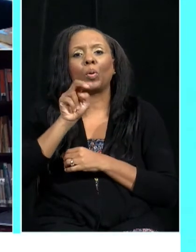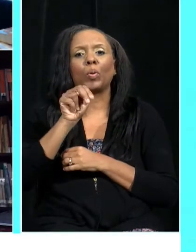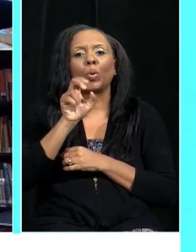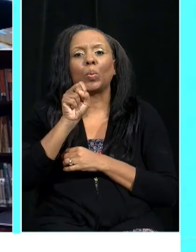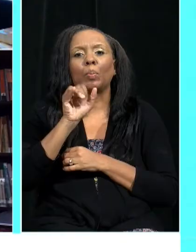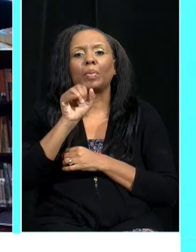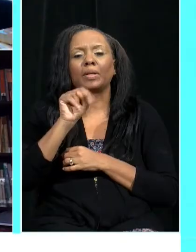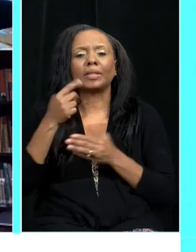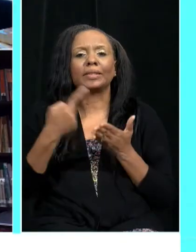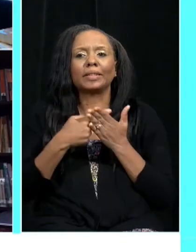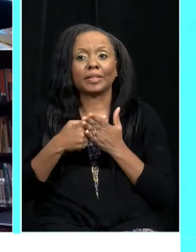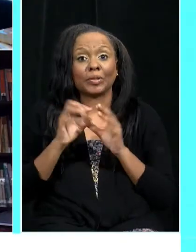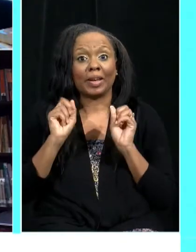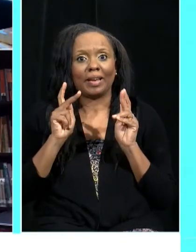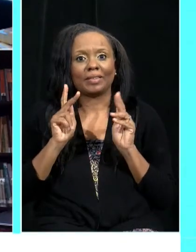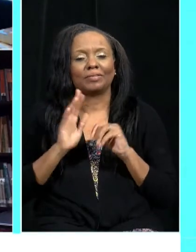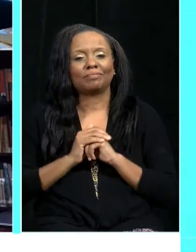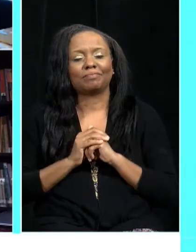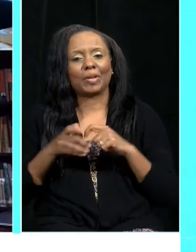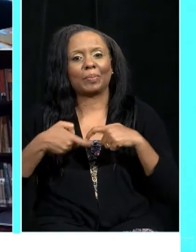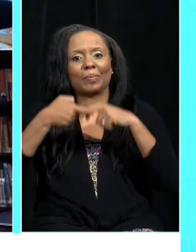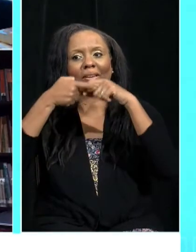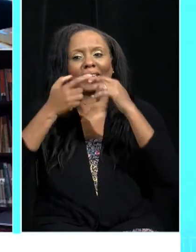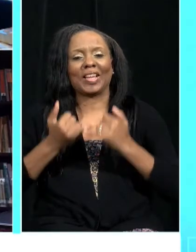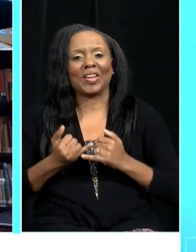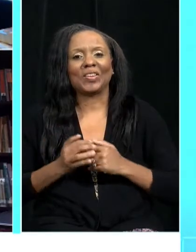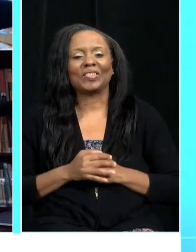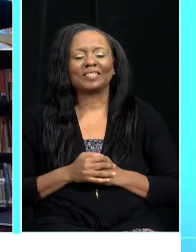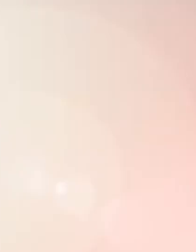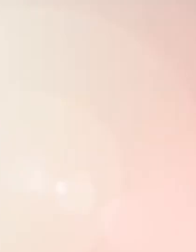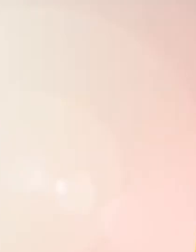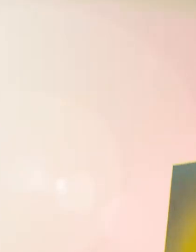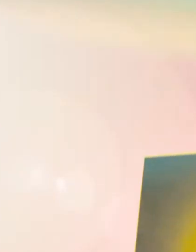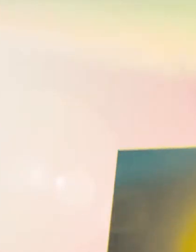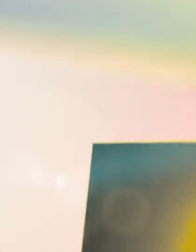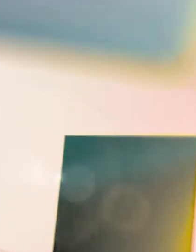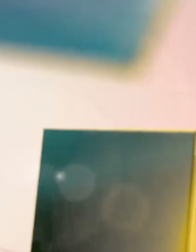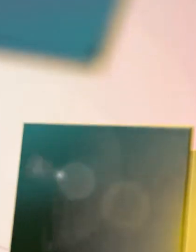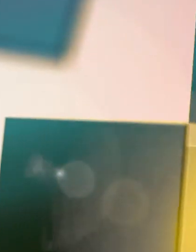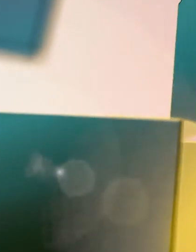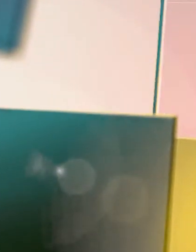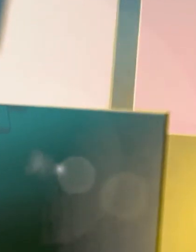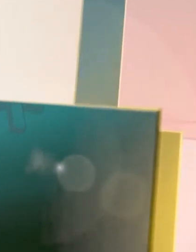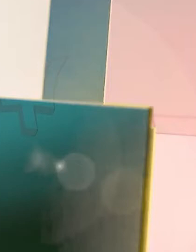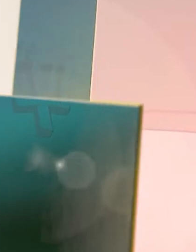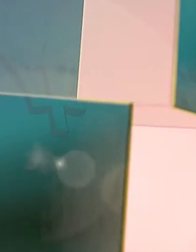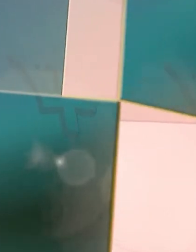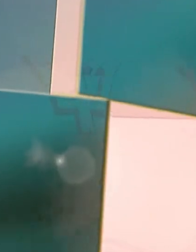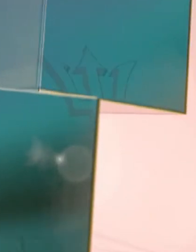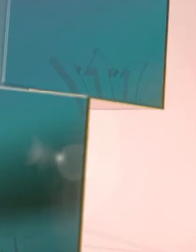some recapitalizing of the NIS. We'll take a break. We'll be back in just a moment.